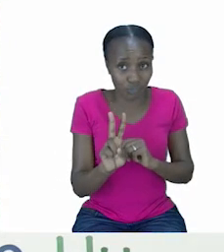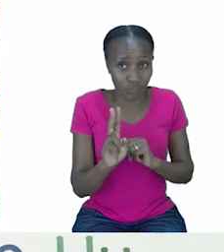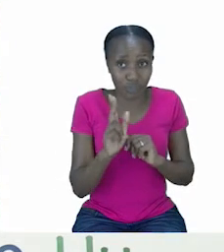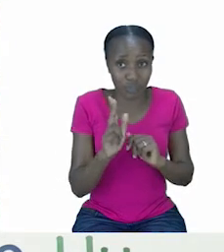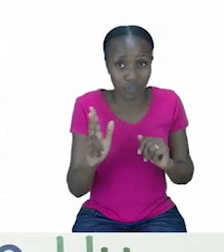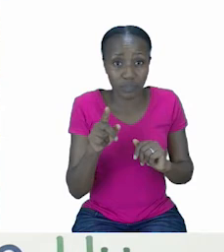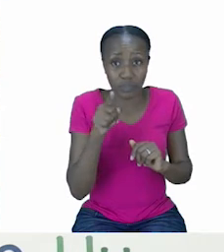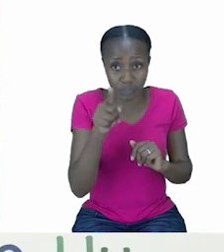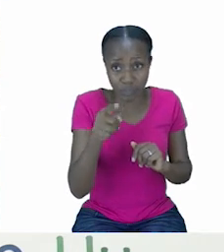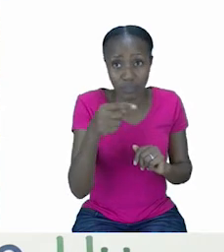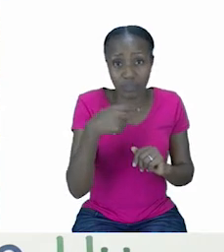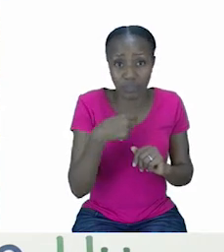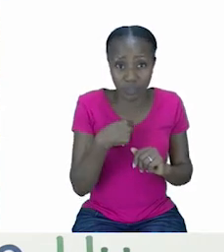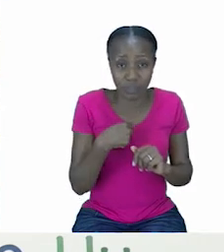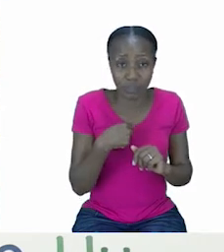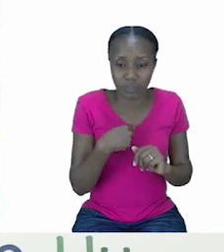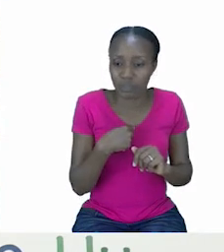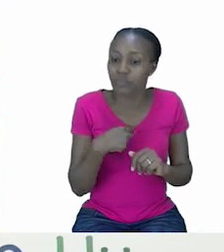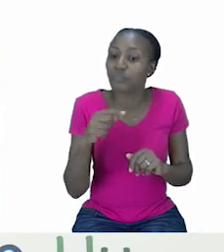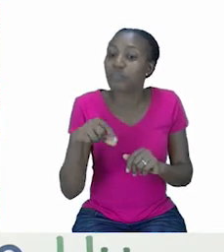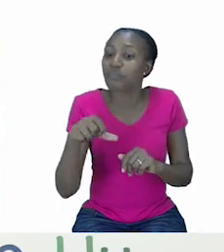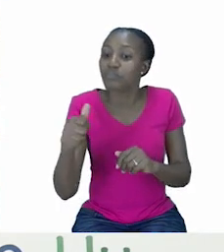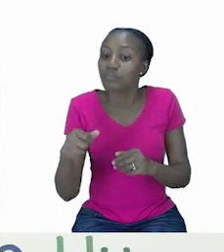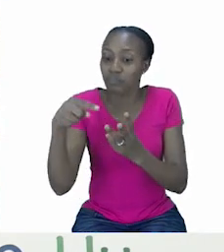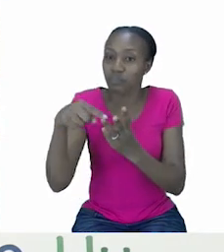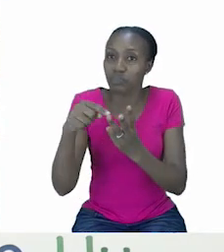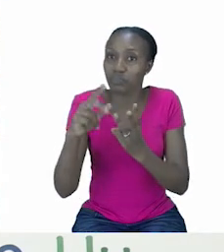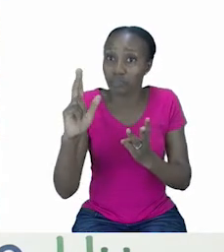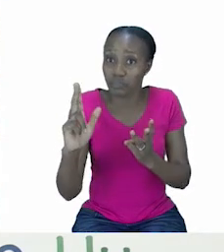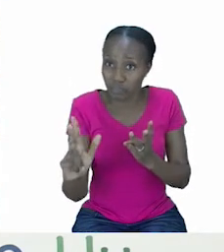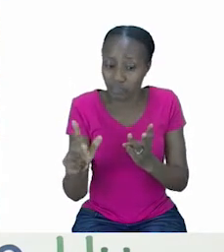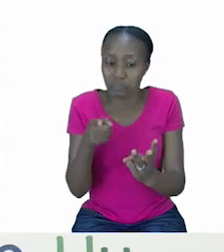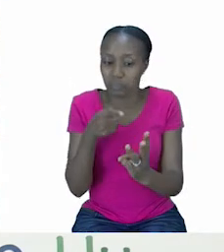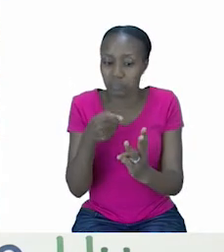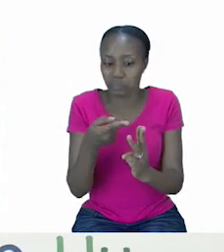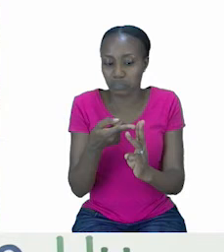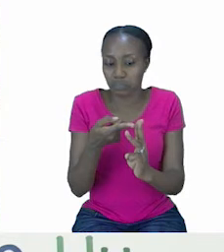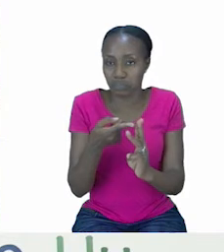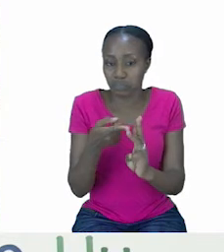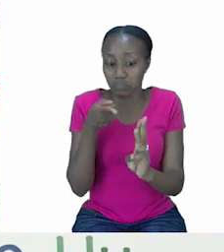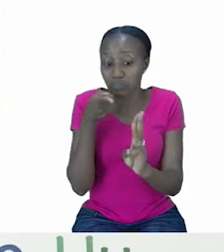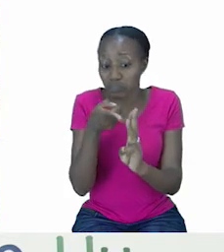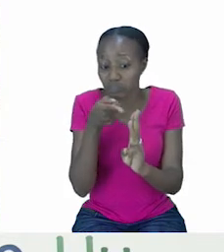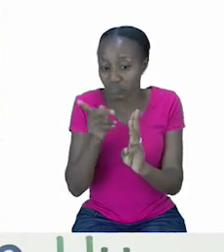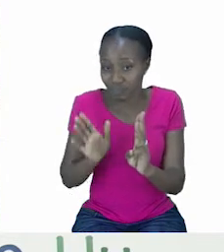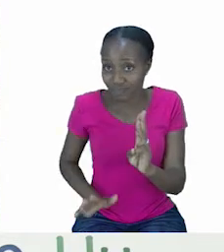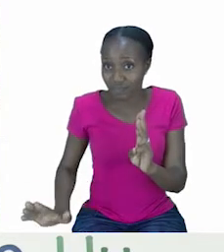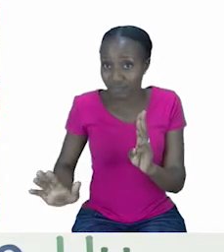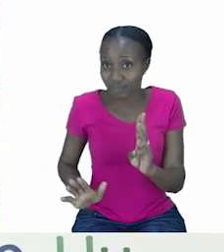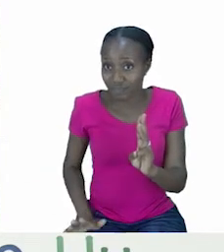I, and then a third person, and we are pointing at that person who is a girl,